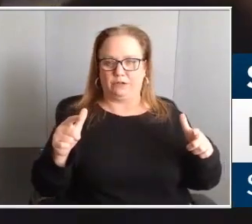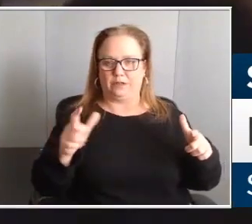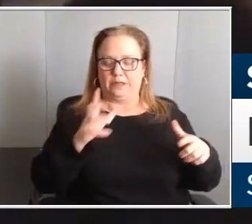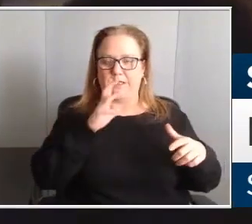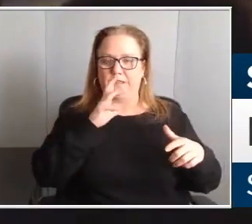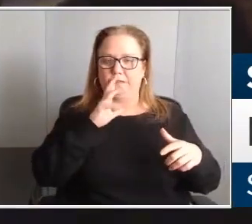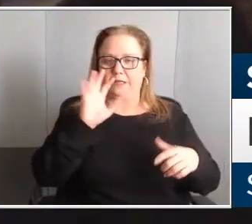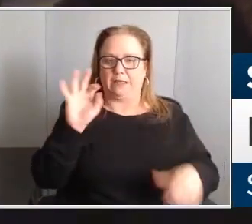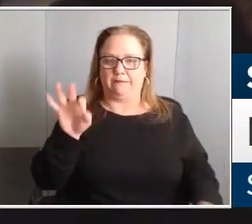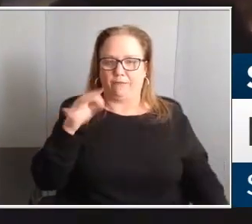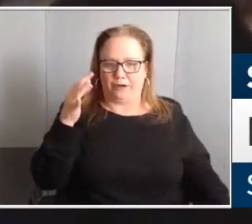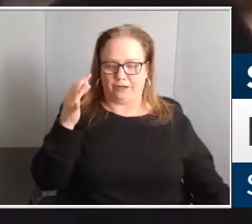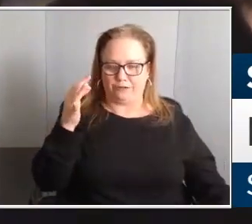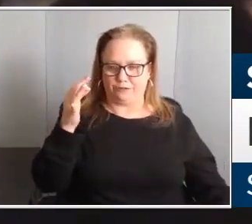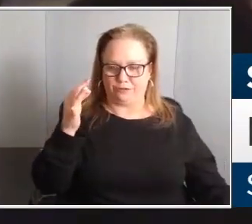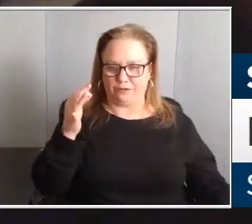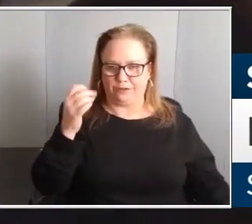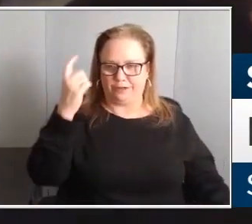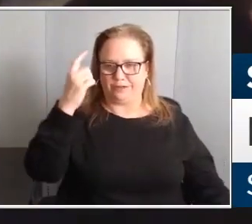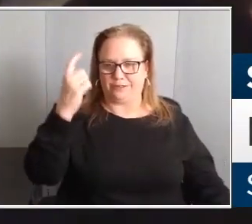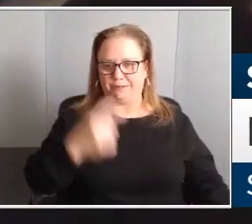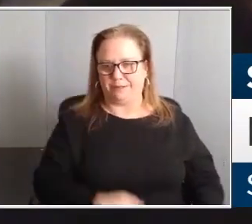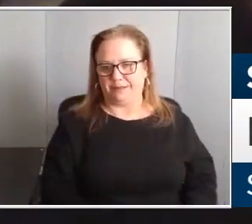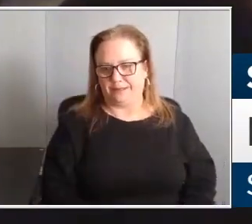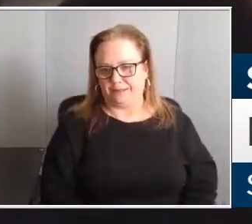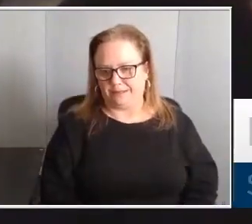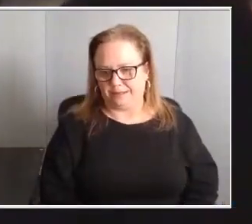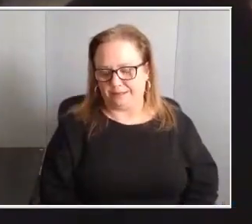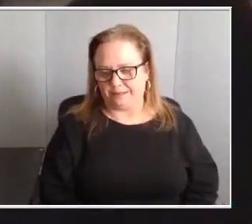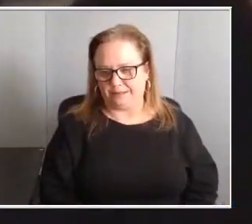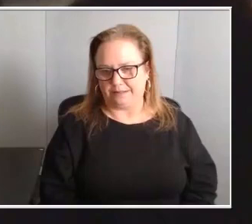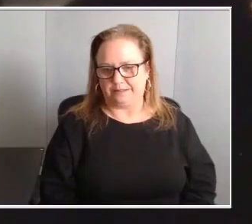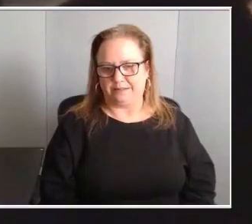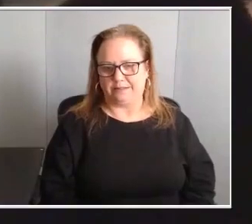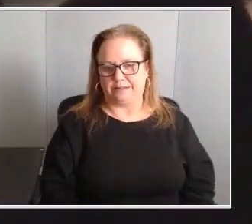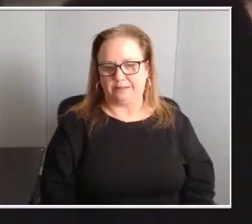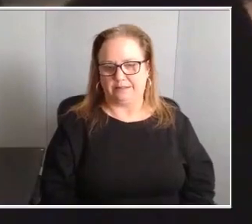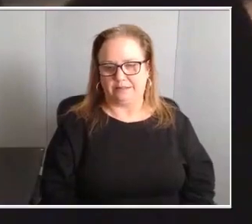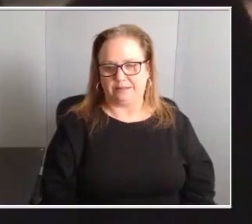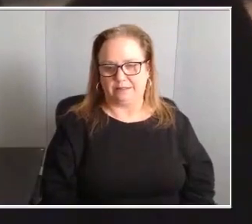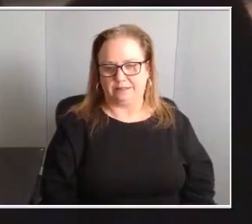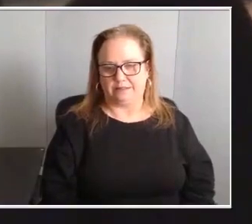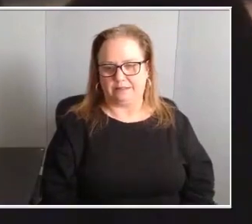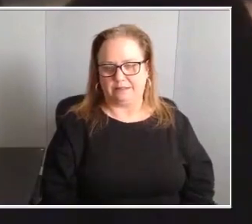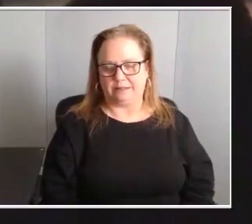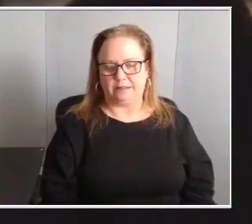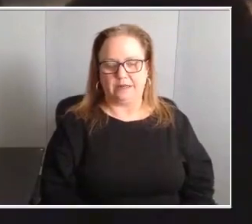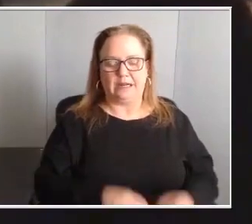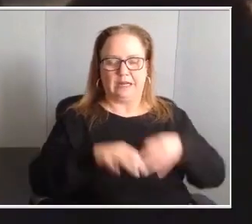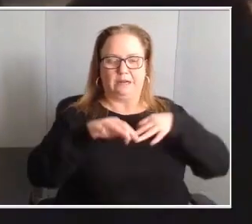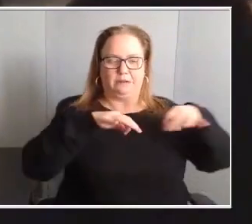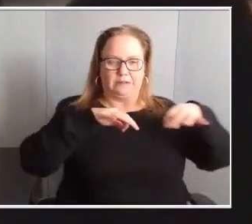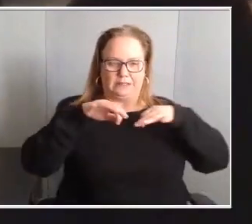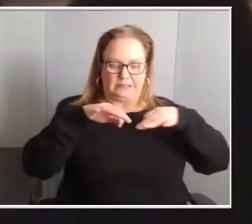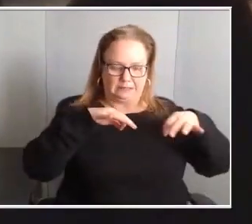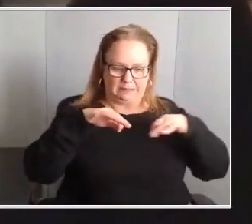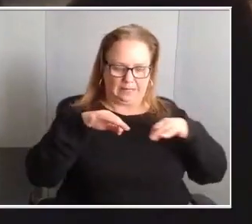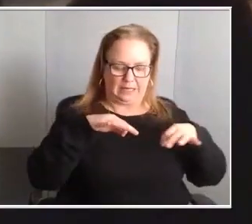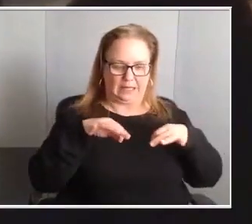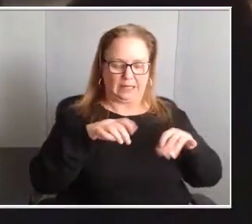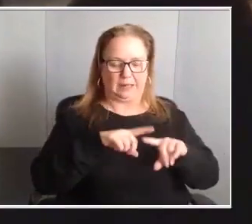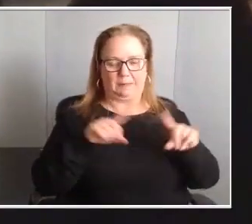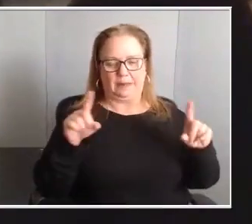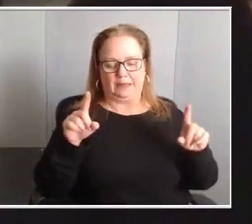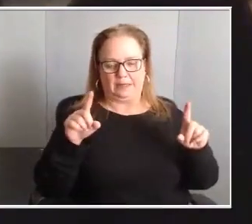speaking French or something. So he was explaining,